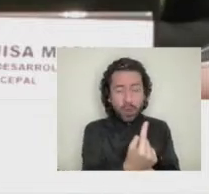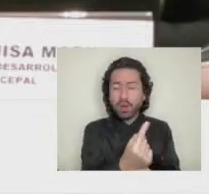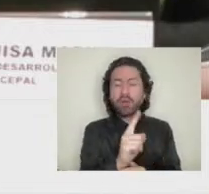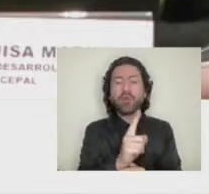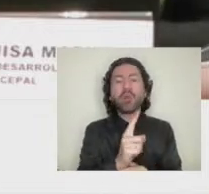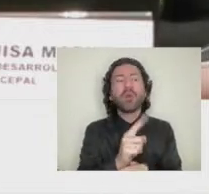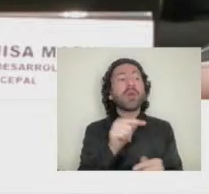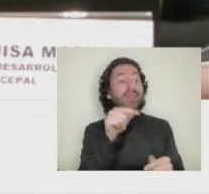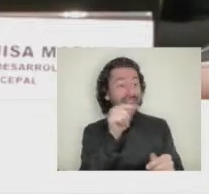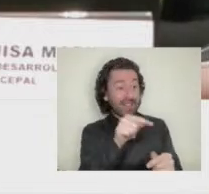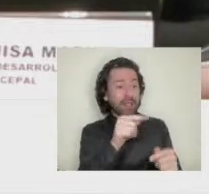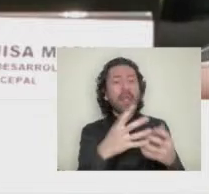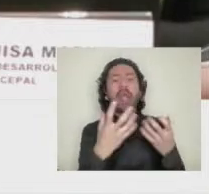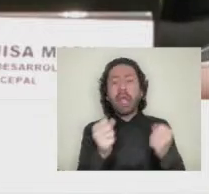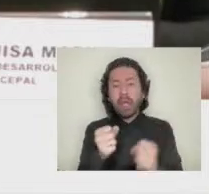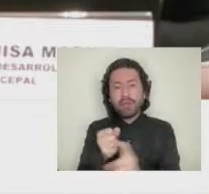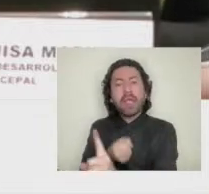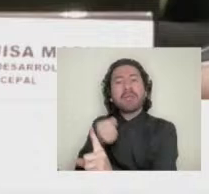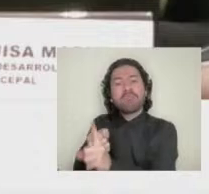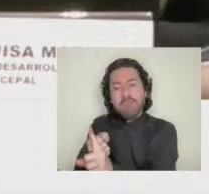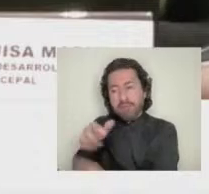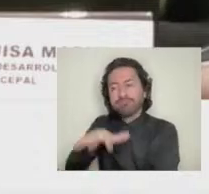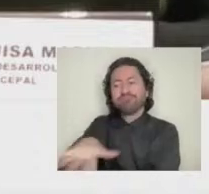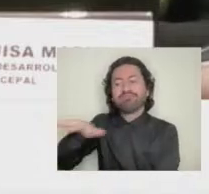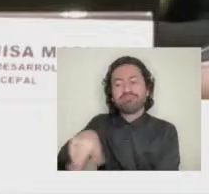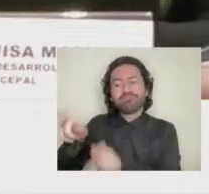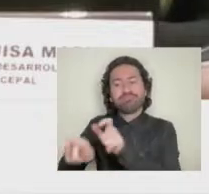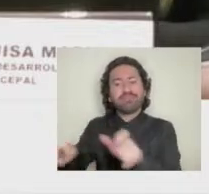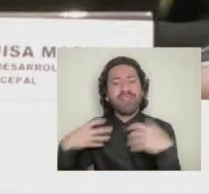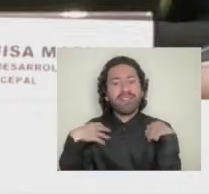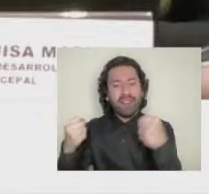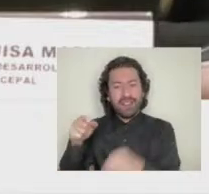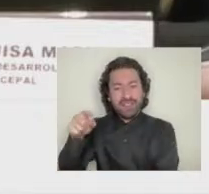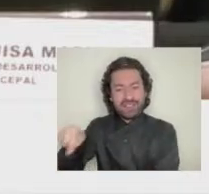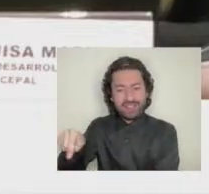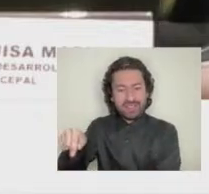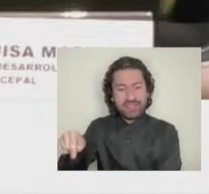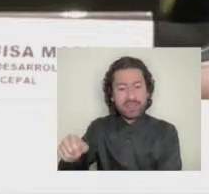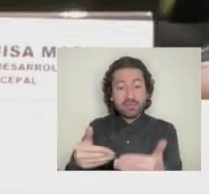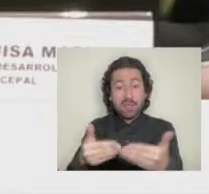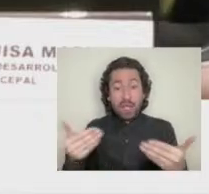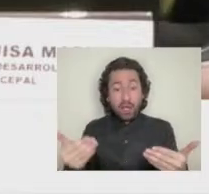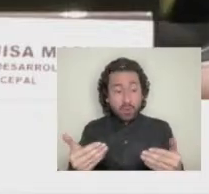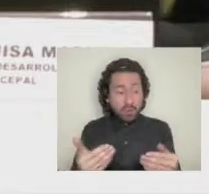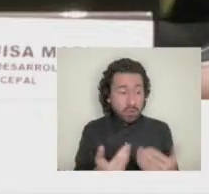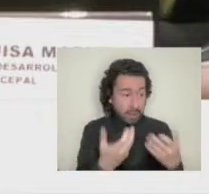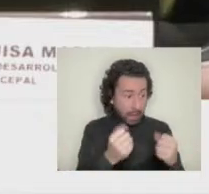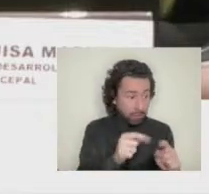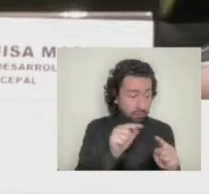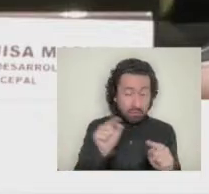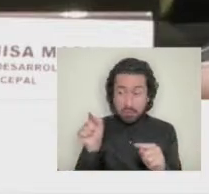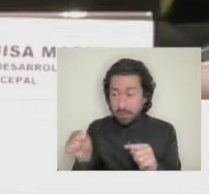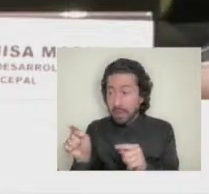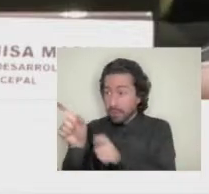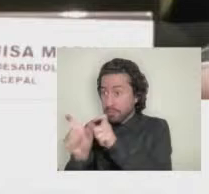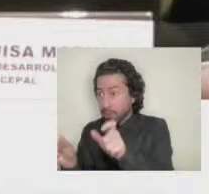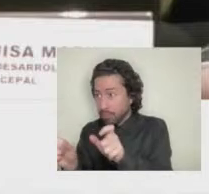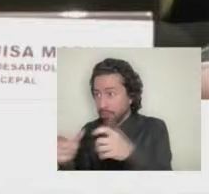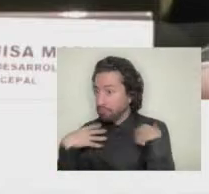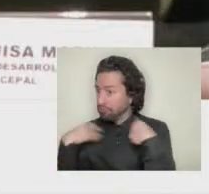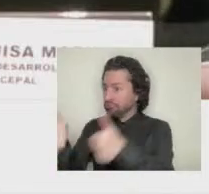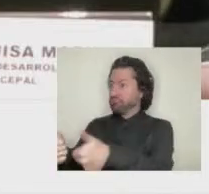inclusion, because this does have an impact on individuals' health. And we know that if you